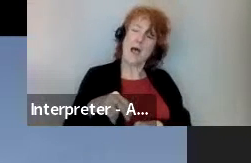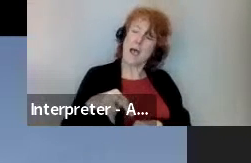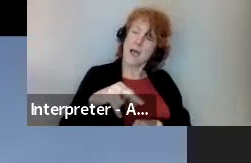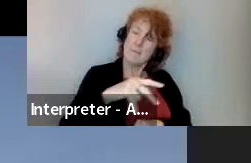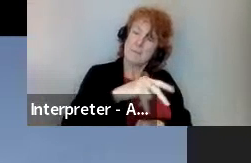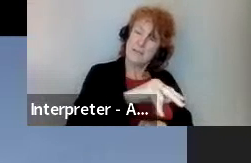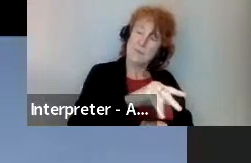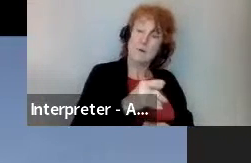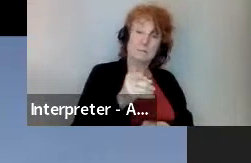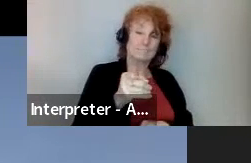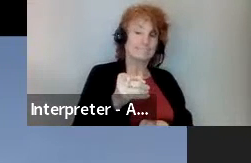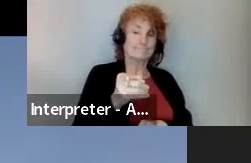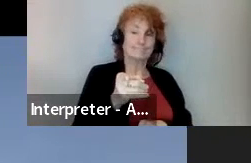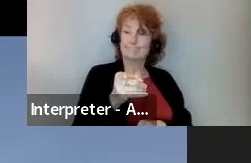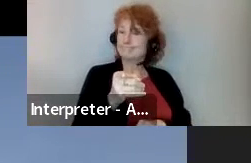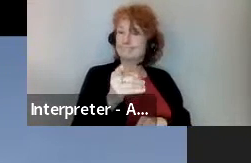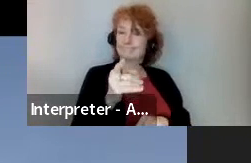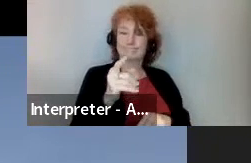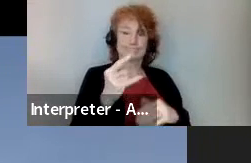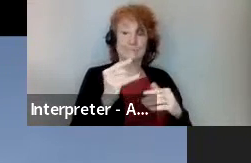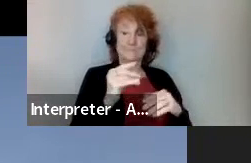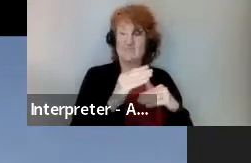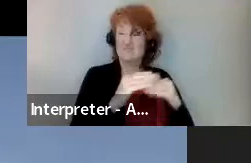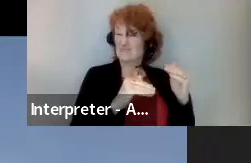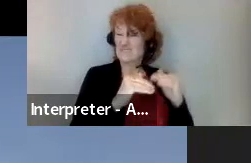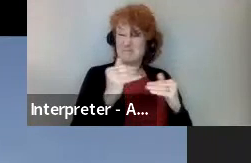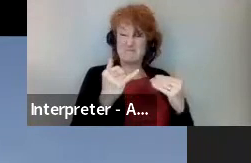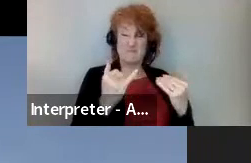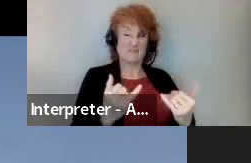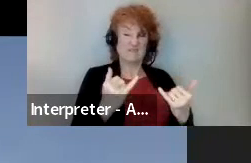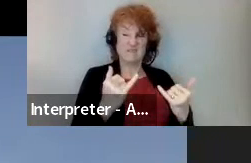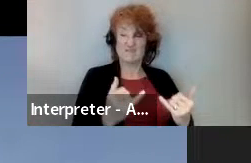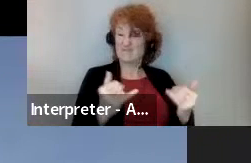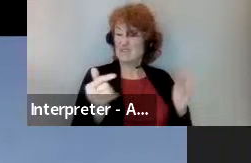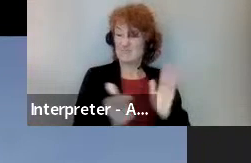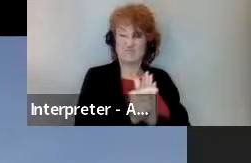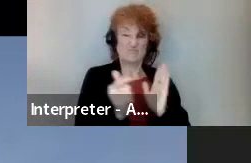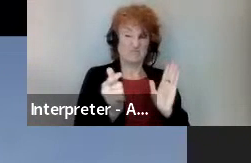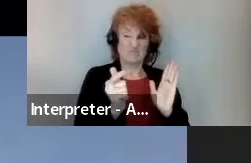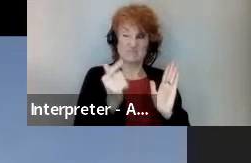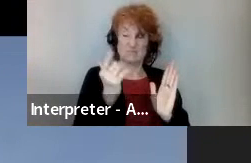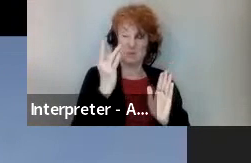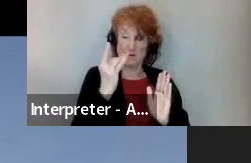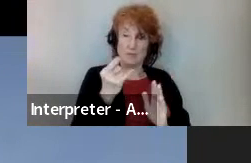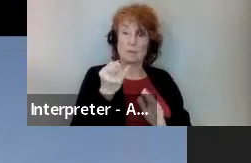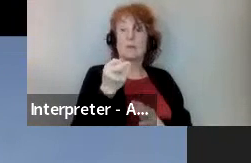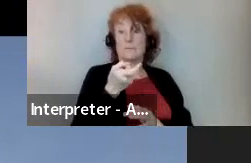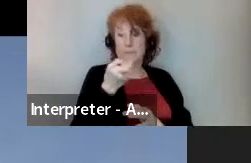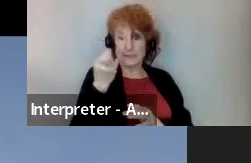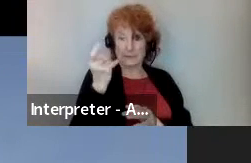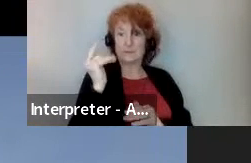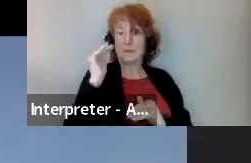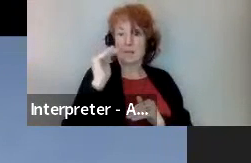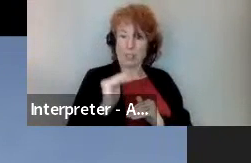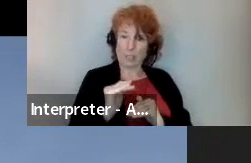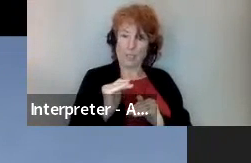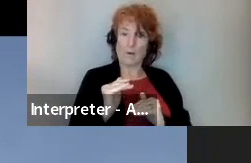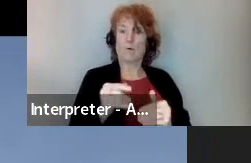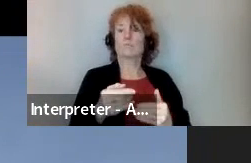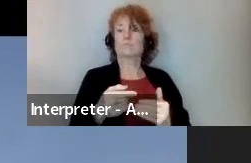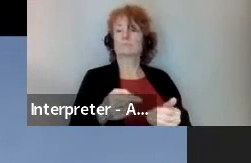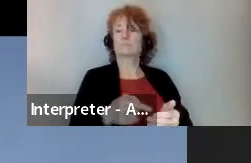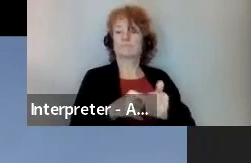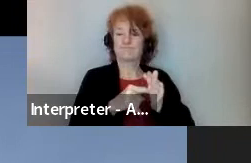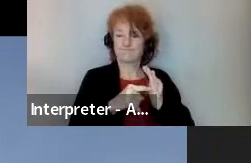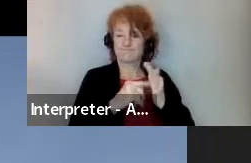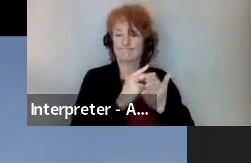1931 building could not be built today because of our low floor area and height limits, as well as our high parking requirements. Right across the street from this building are a series of